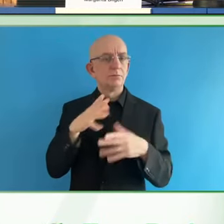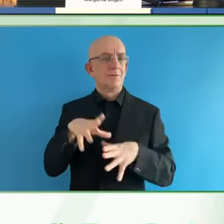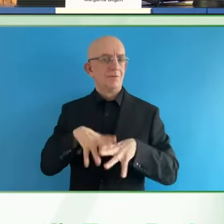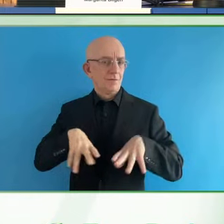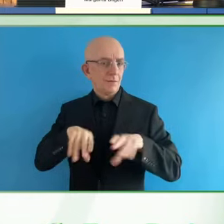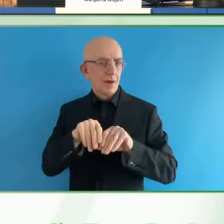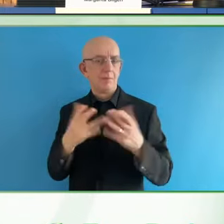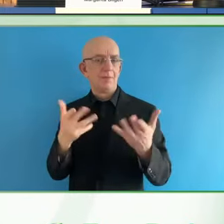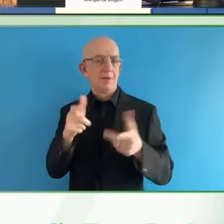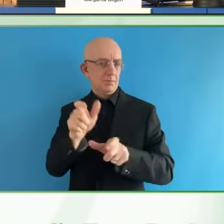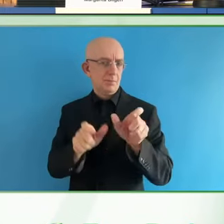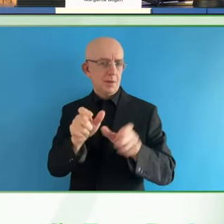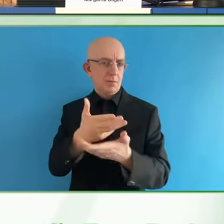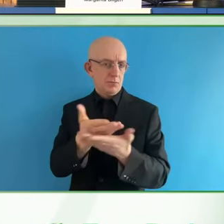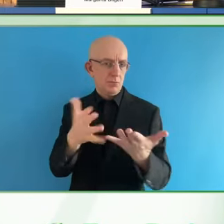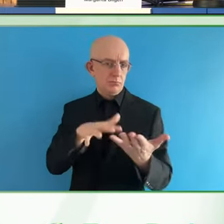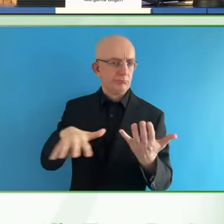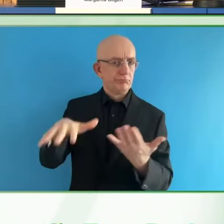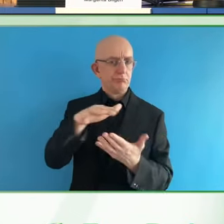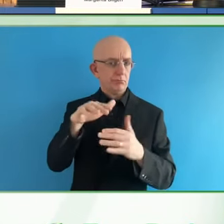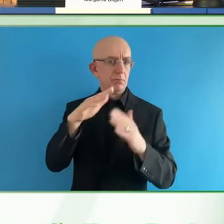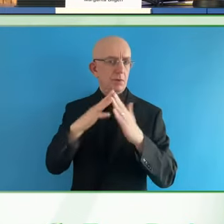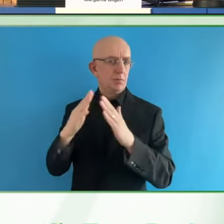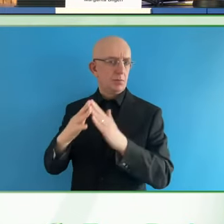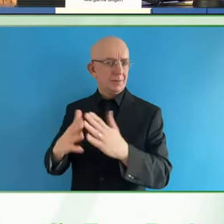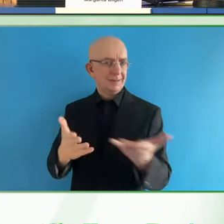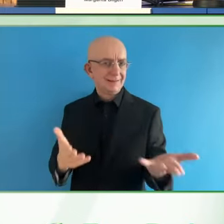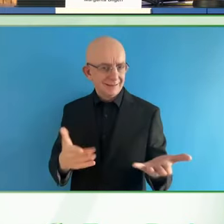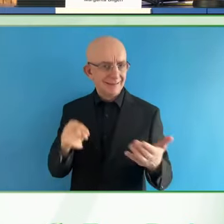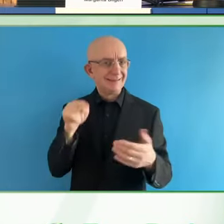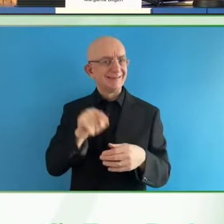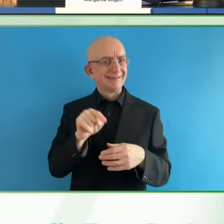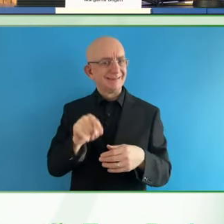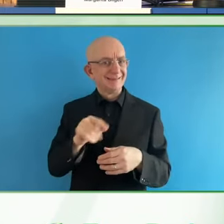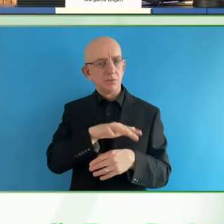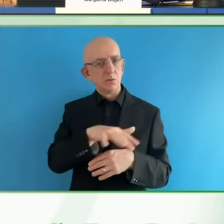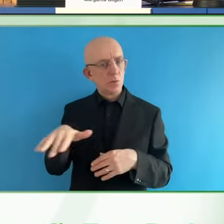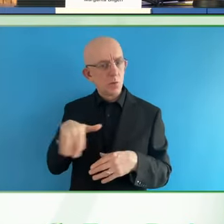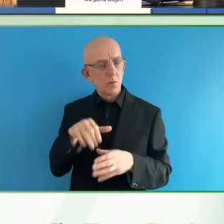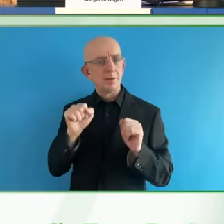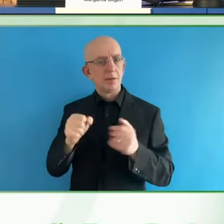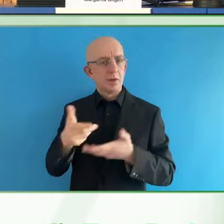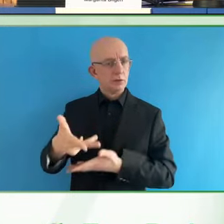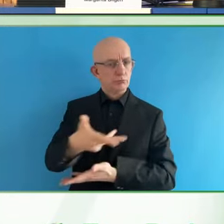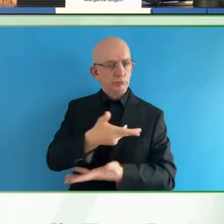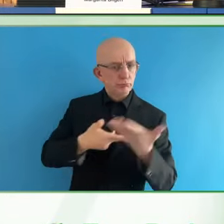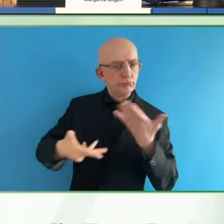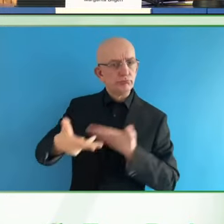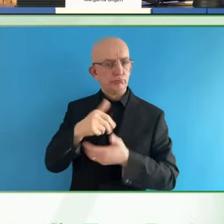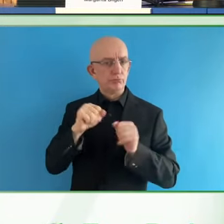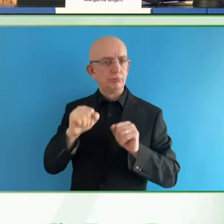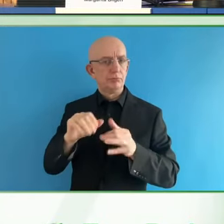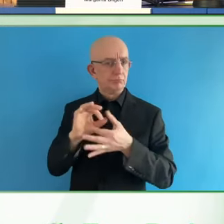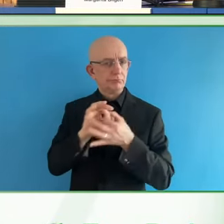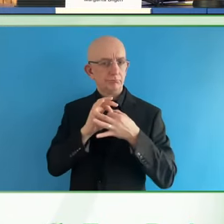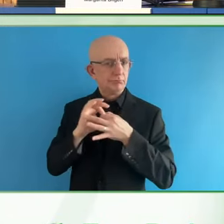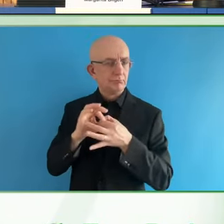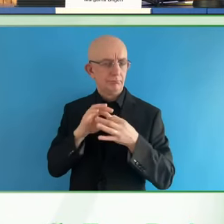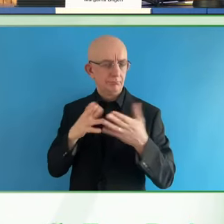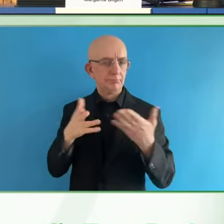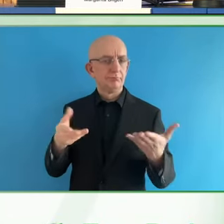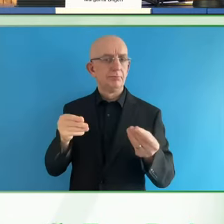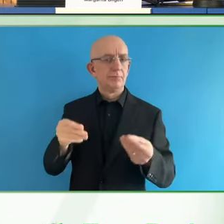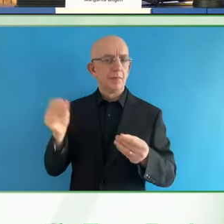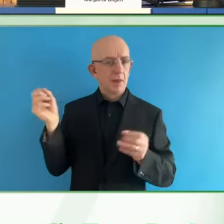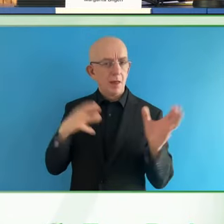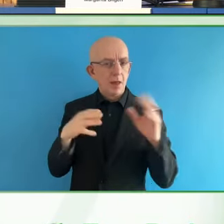operational element is to develop learning and teaching environments and to focus on learners' voices. So this is very quickly, I know there was a list of